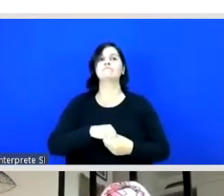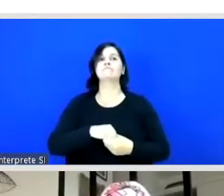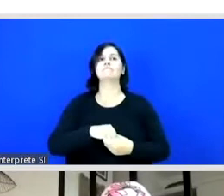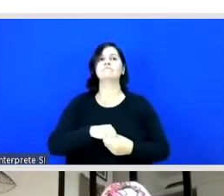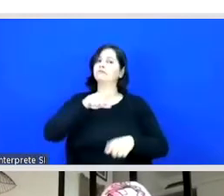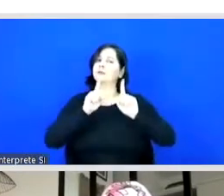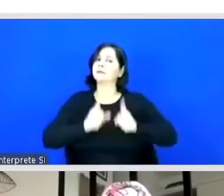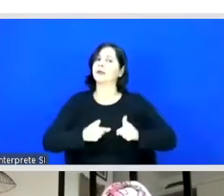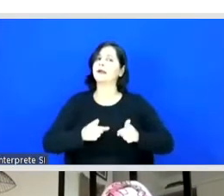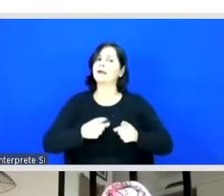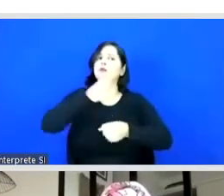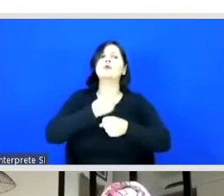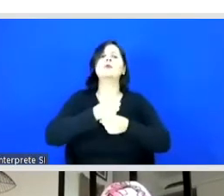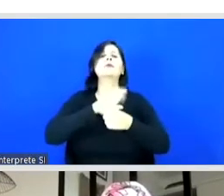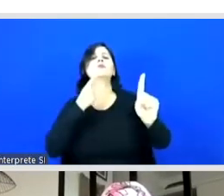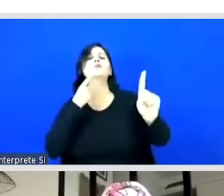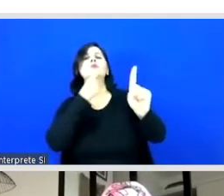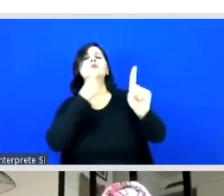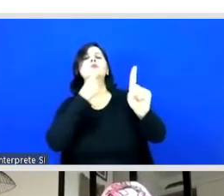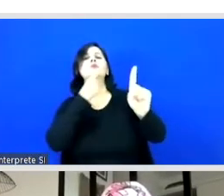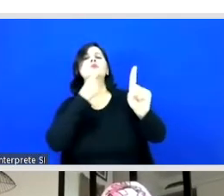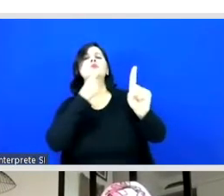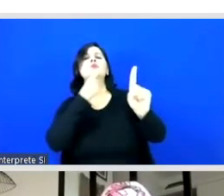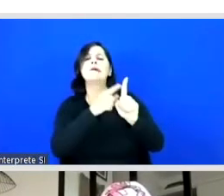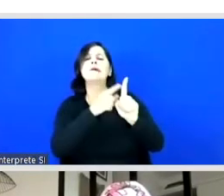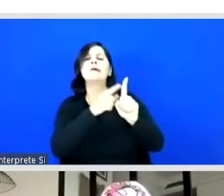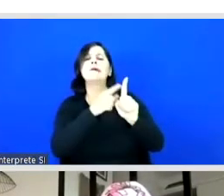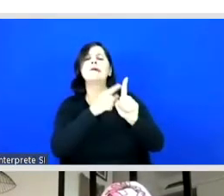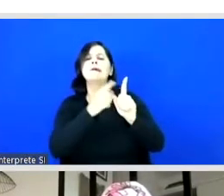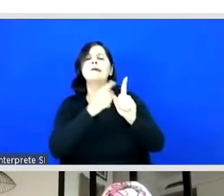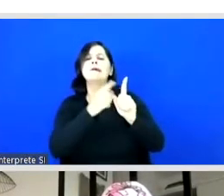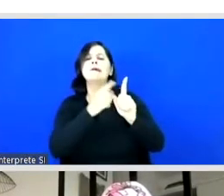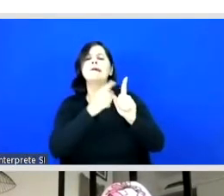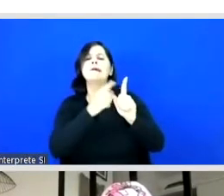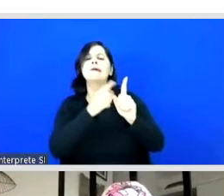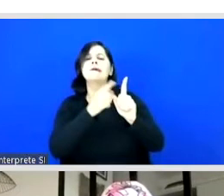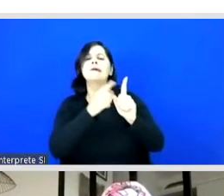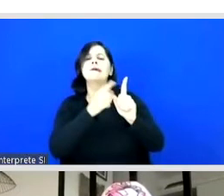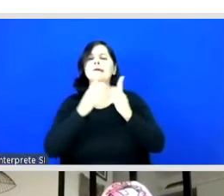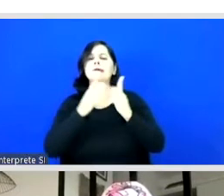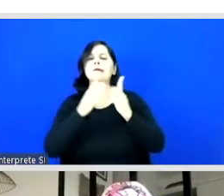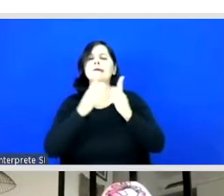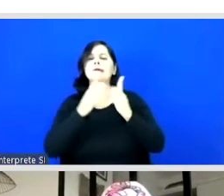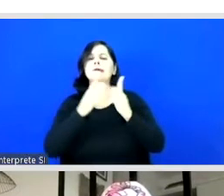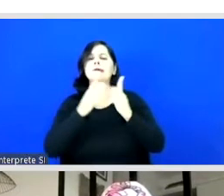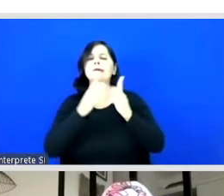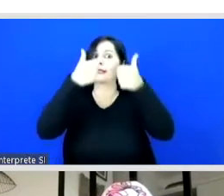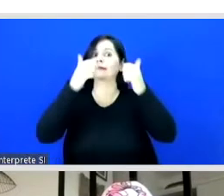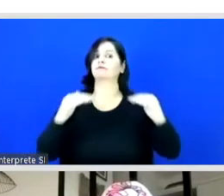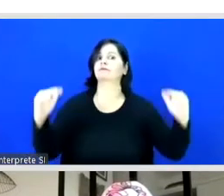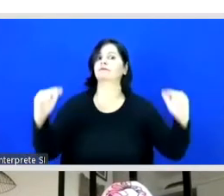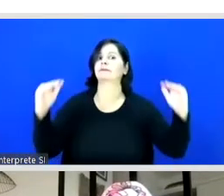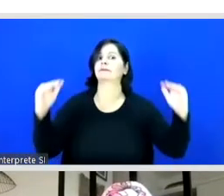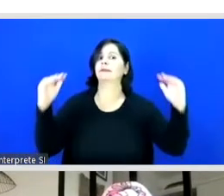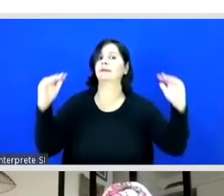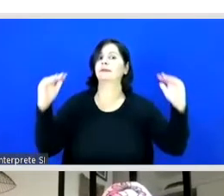more sustainable and responsible lifestyles and changing their consumption and habits. It's also they're much more prone